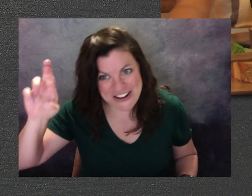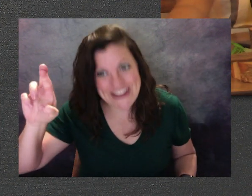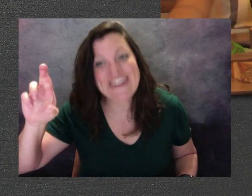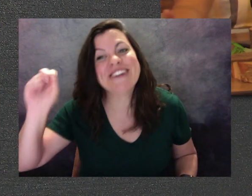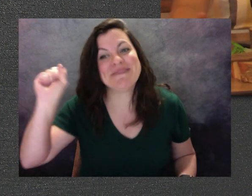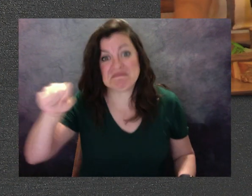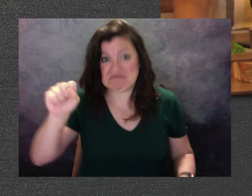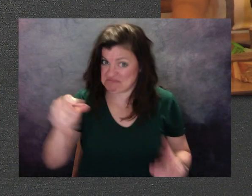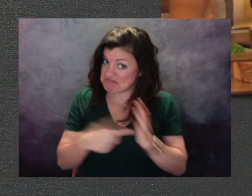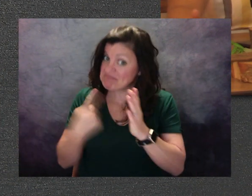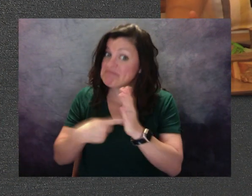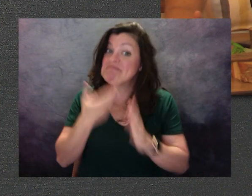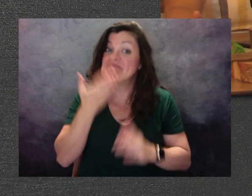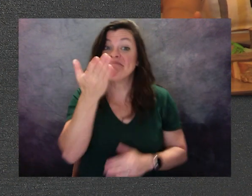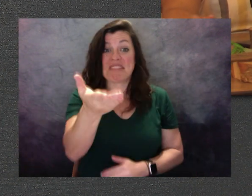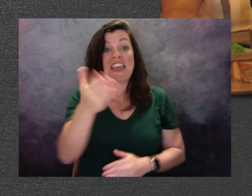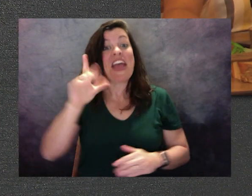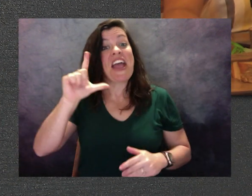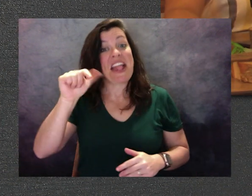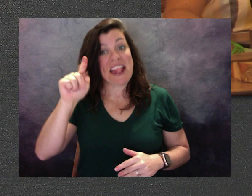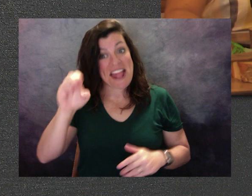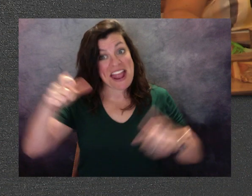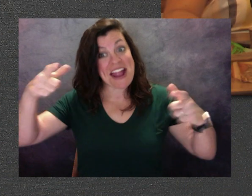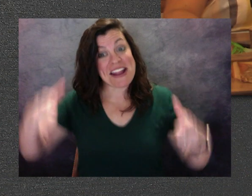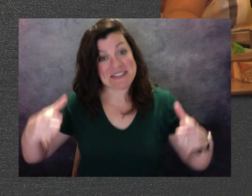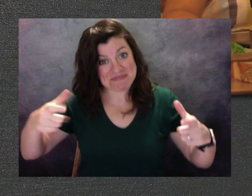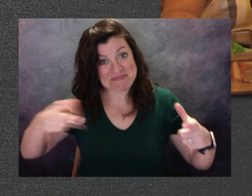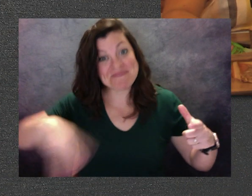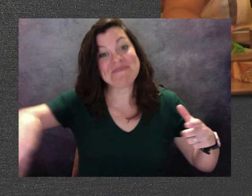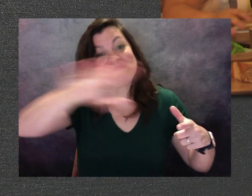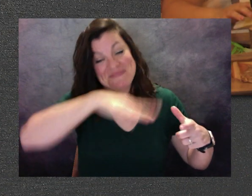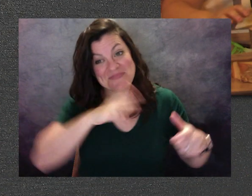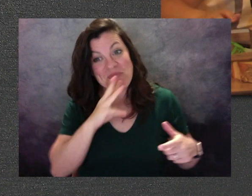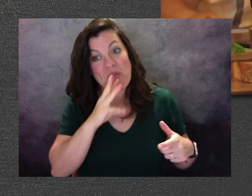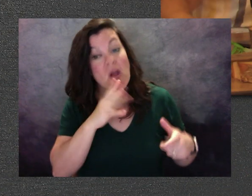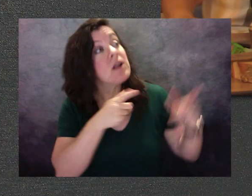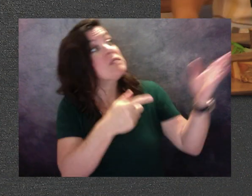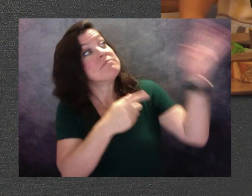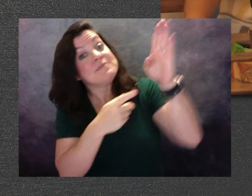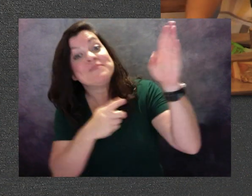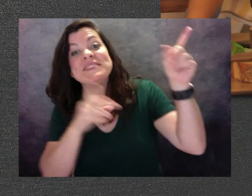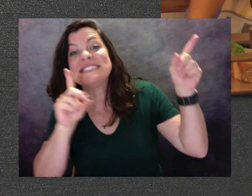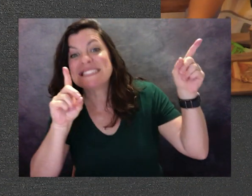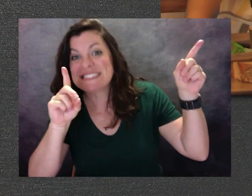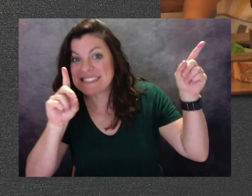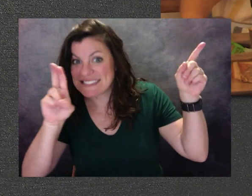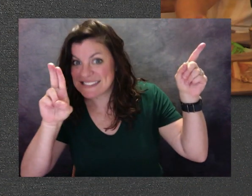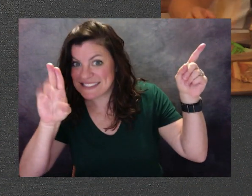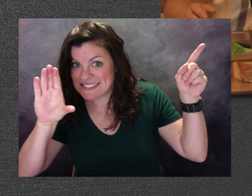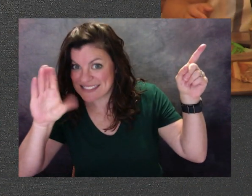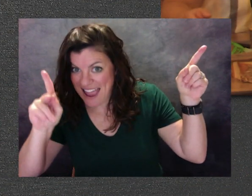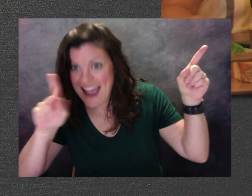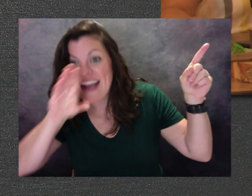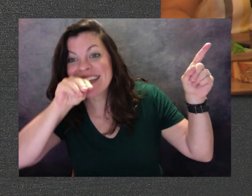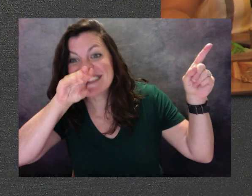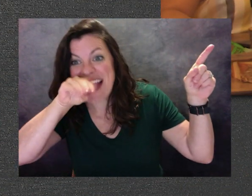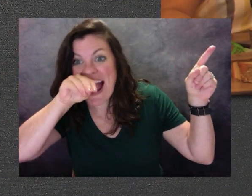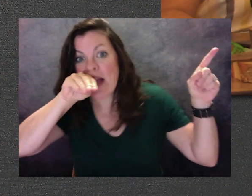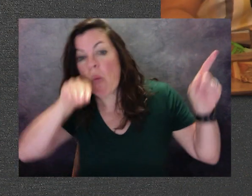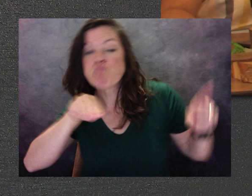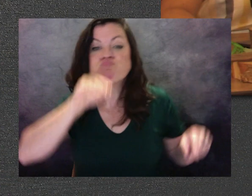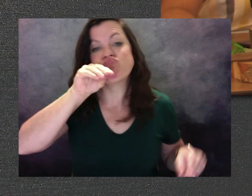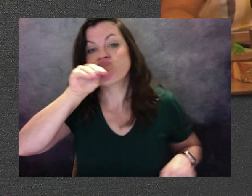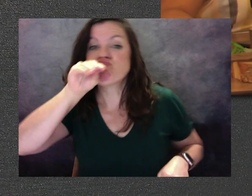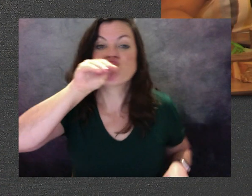duck. Good job. Ducks are on lakes swimming in the water. And this little guy over here that looks like he's on a